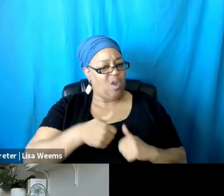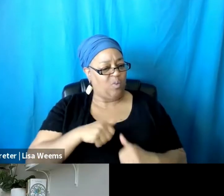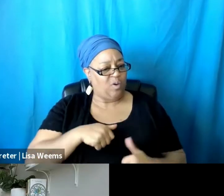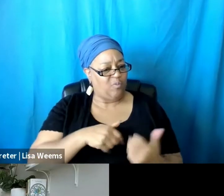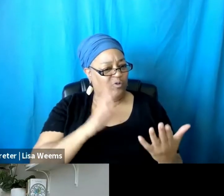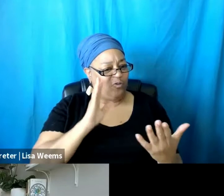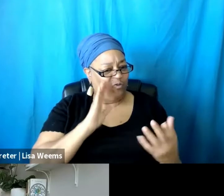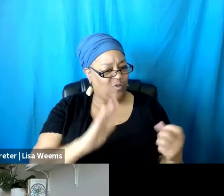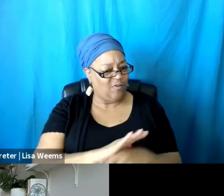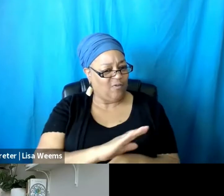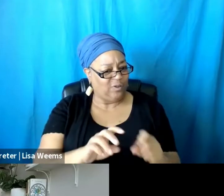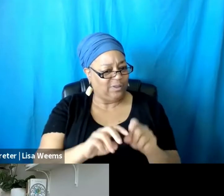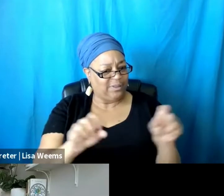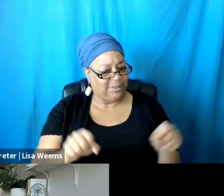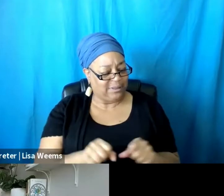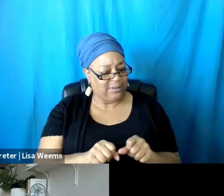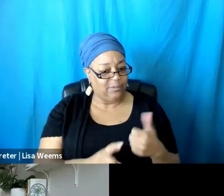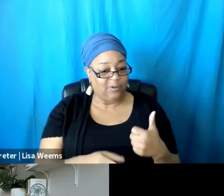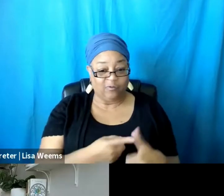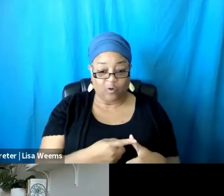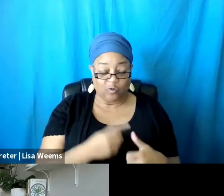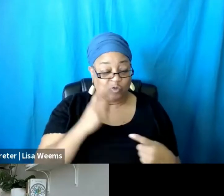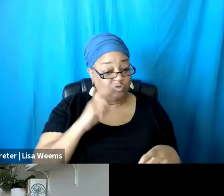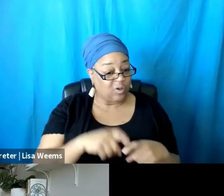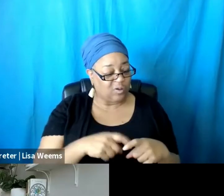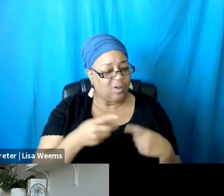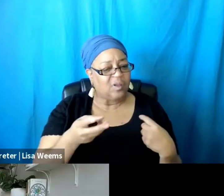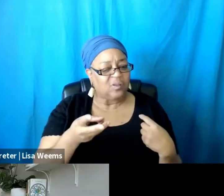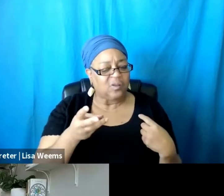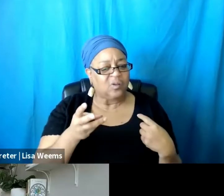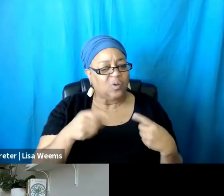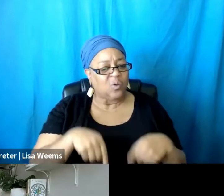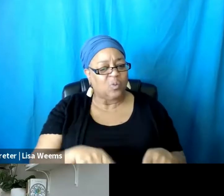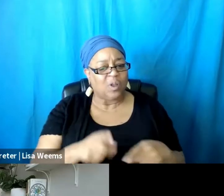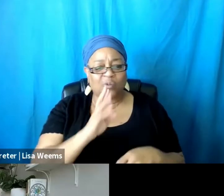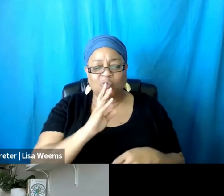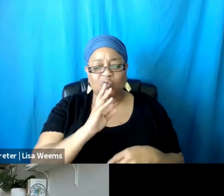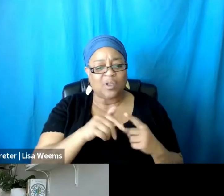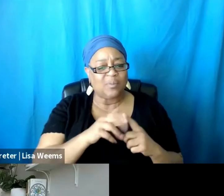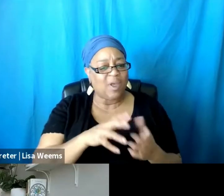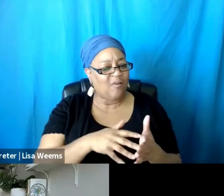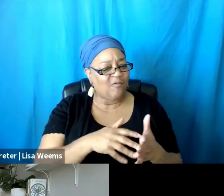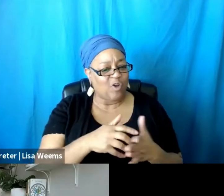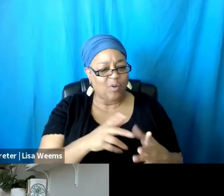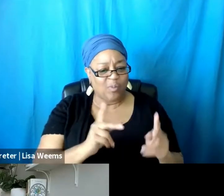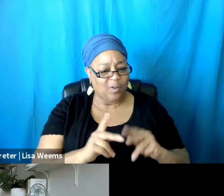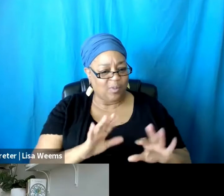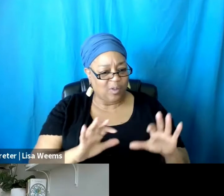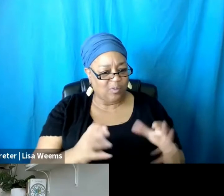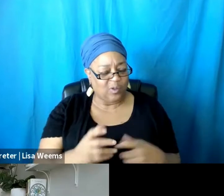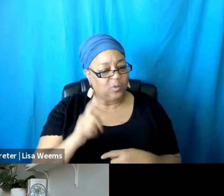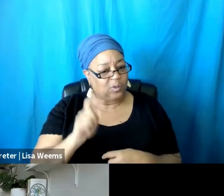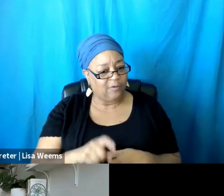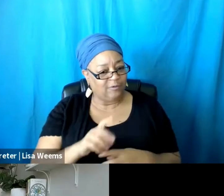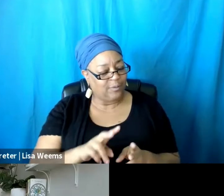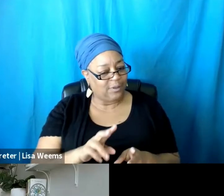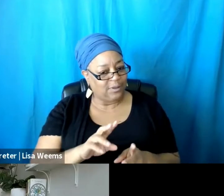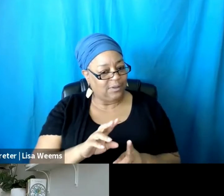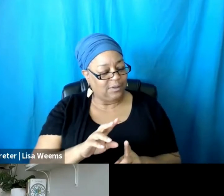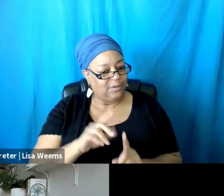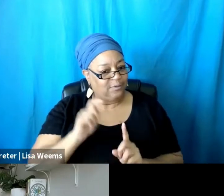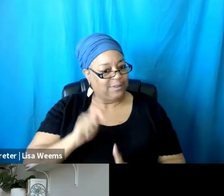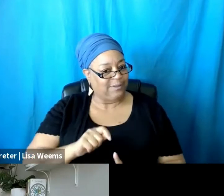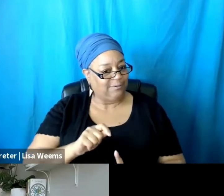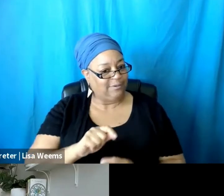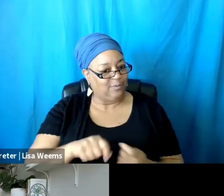and foremost, recognizing that while we are talking about vulnerable populations, I would urge us to be specific about who we mean and who we